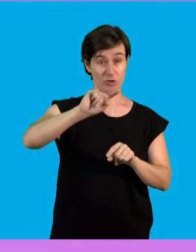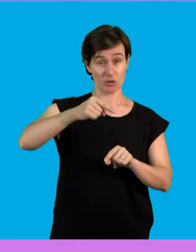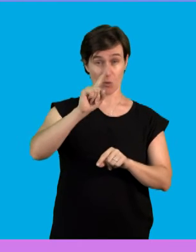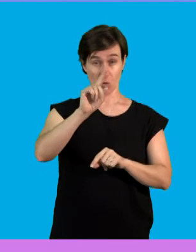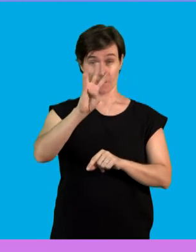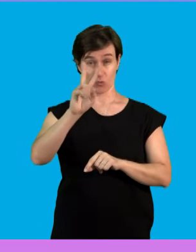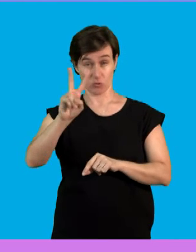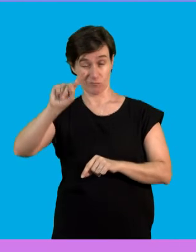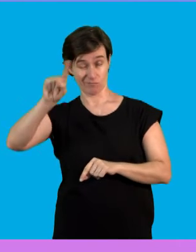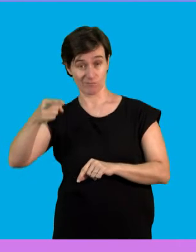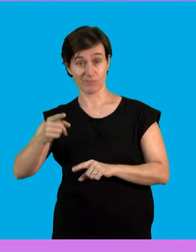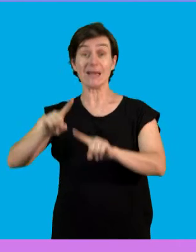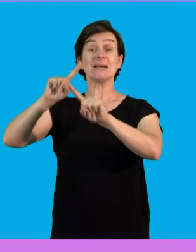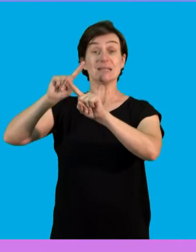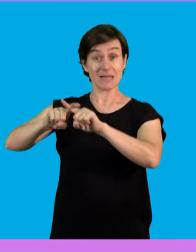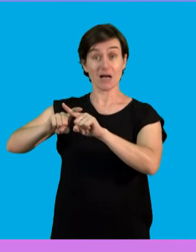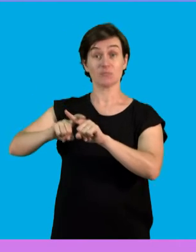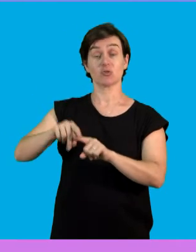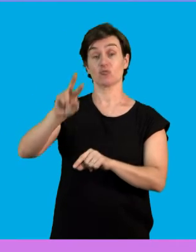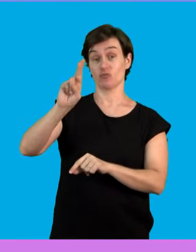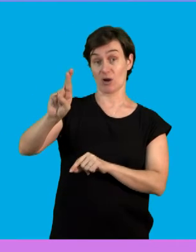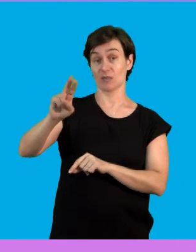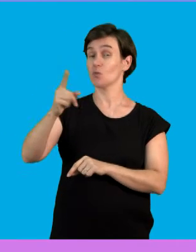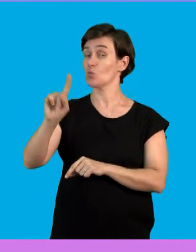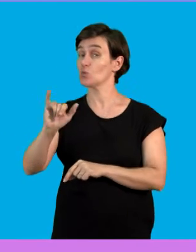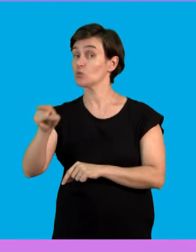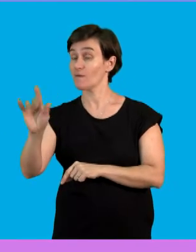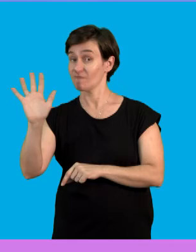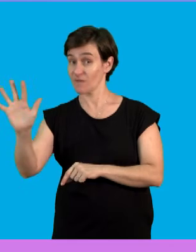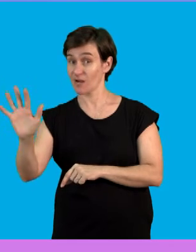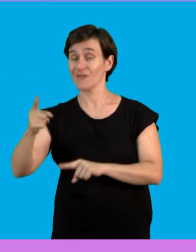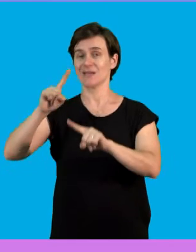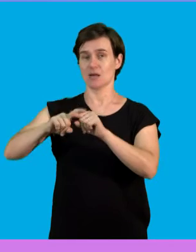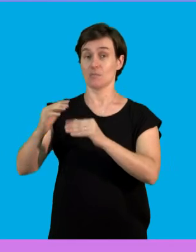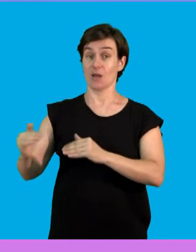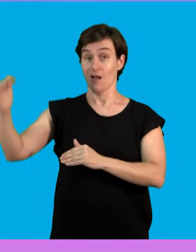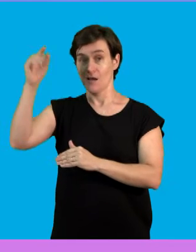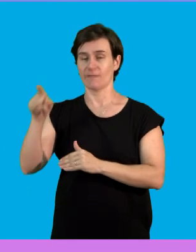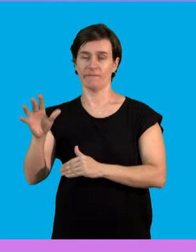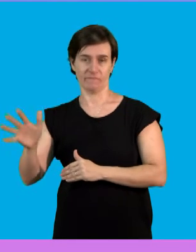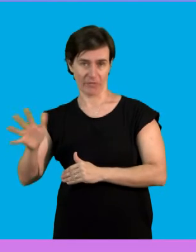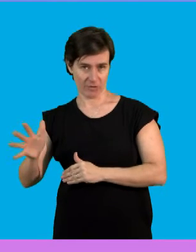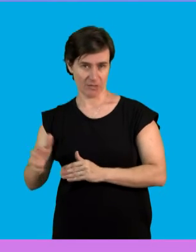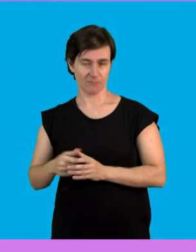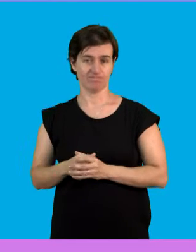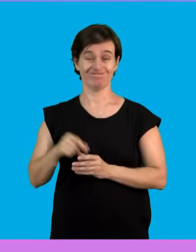3,142 times the radius, which is 5, times the height, which is